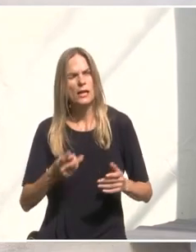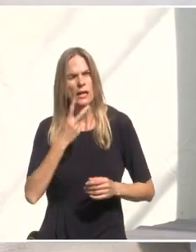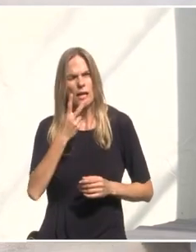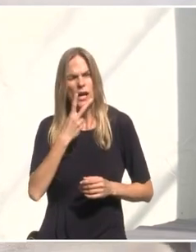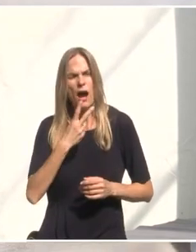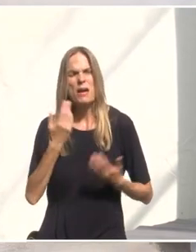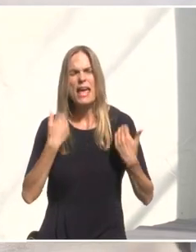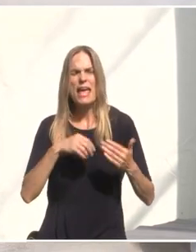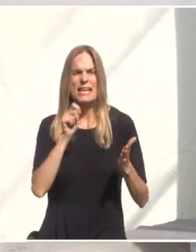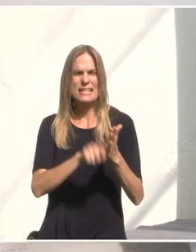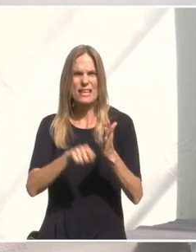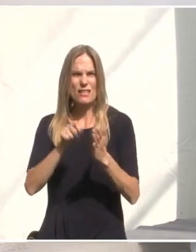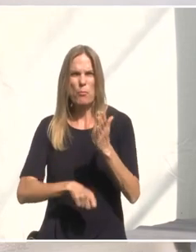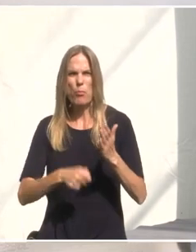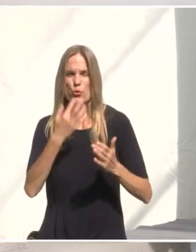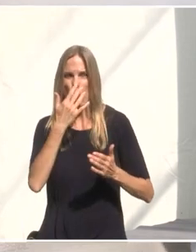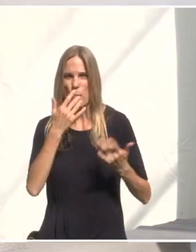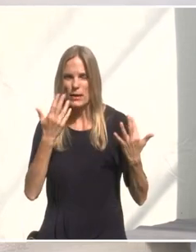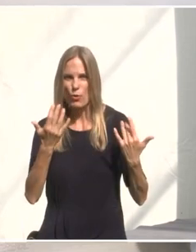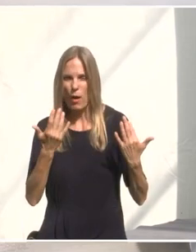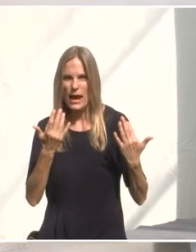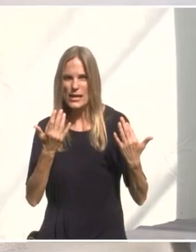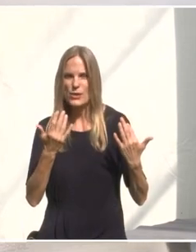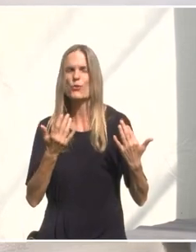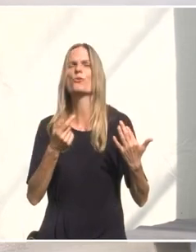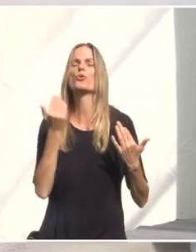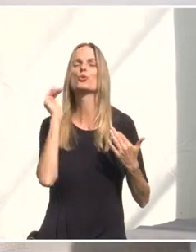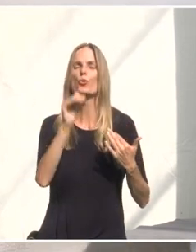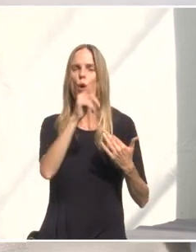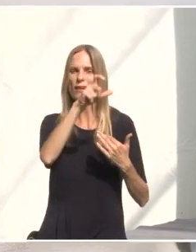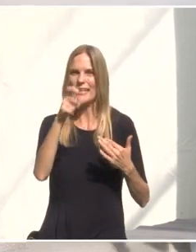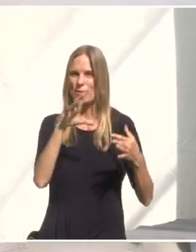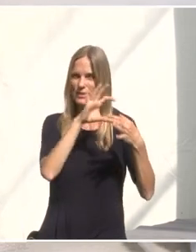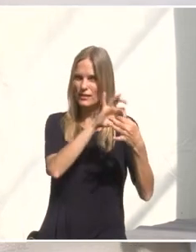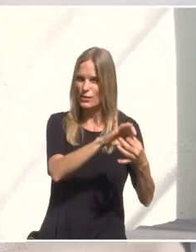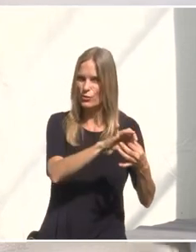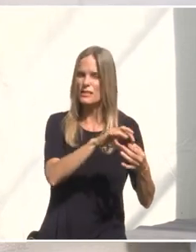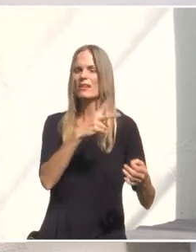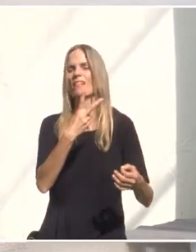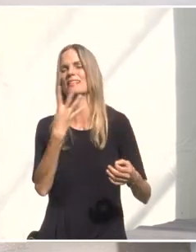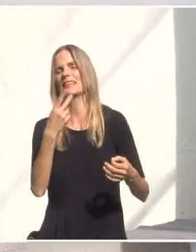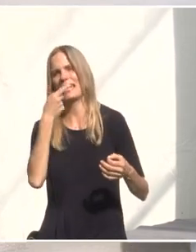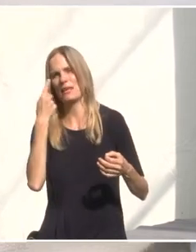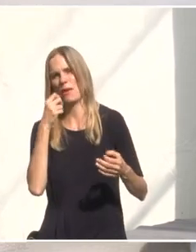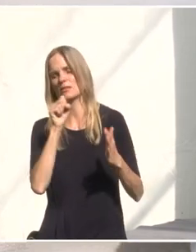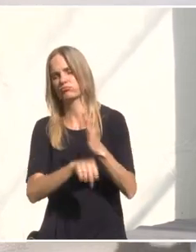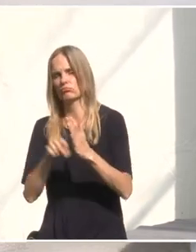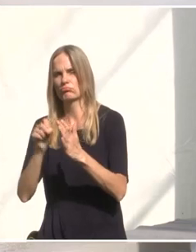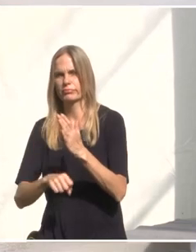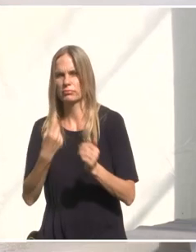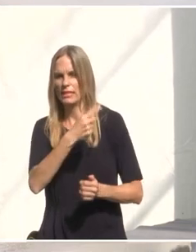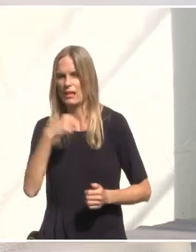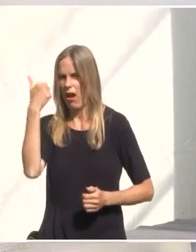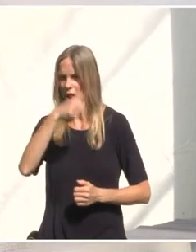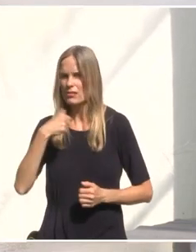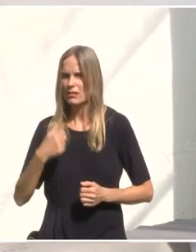100,000 people, for men it's 24 every year per 100,000 people that take their own